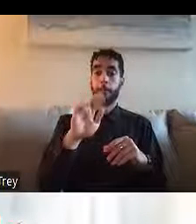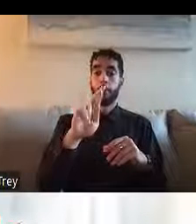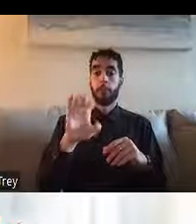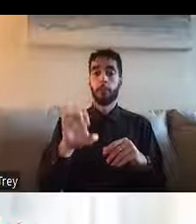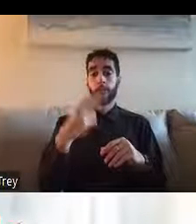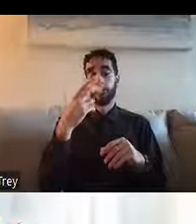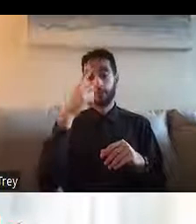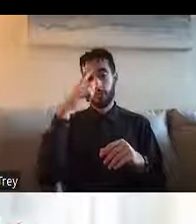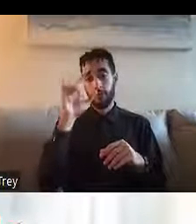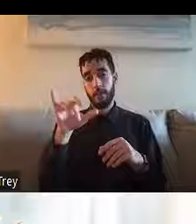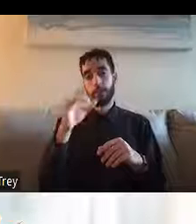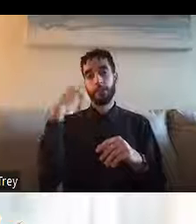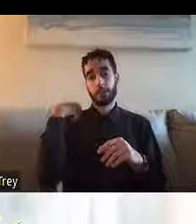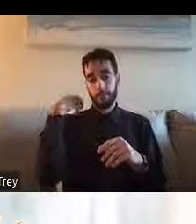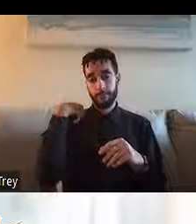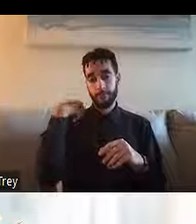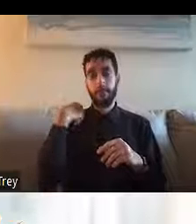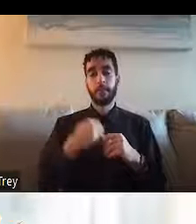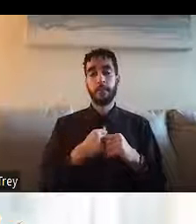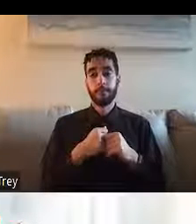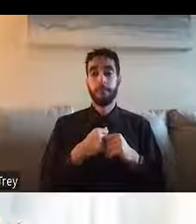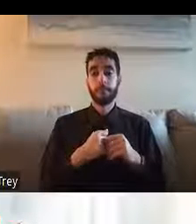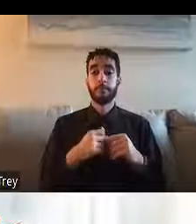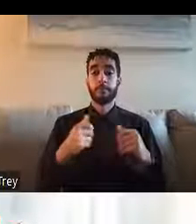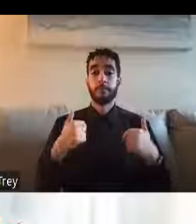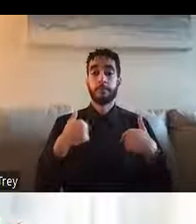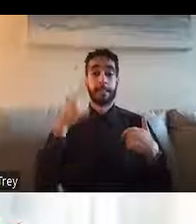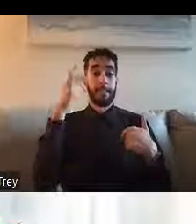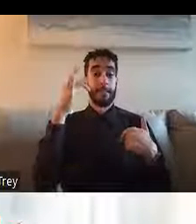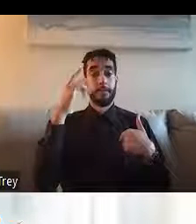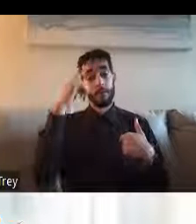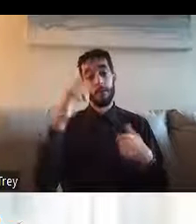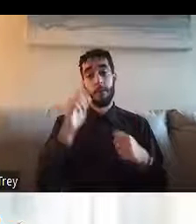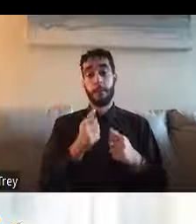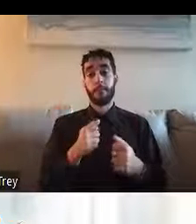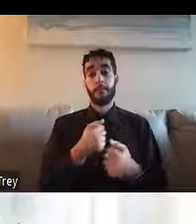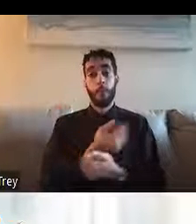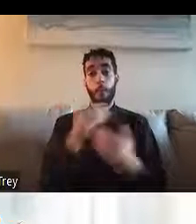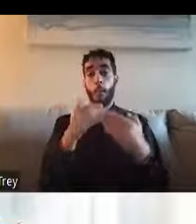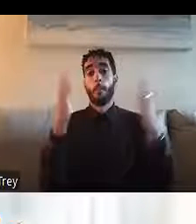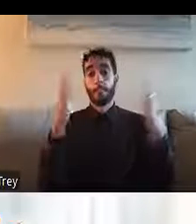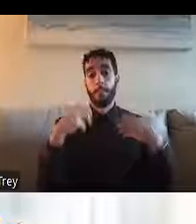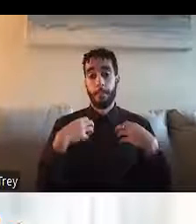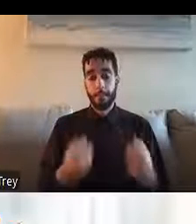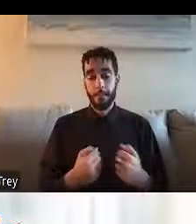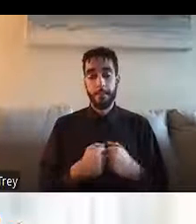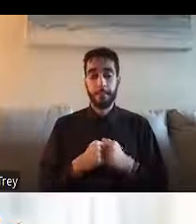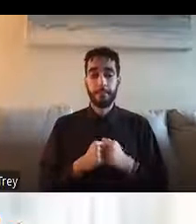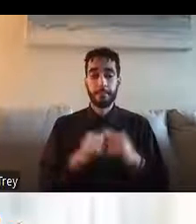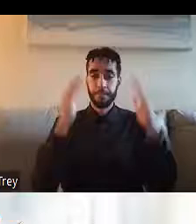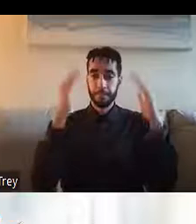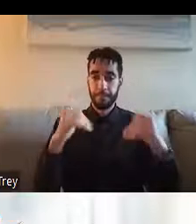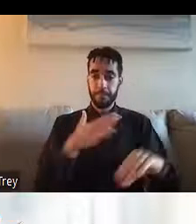Disease Control Branch chief, and we are within the California Department of Public Health. Next slide, please.